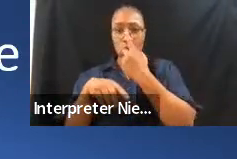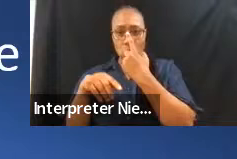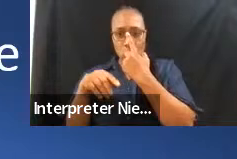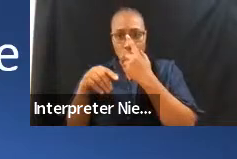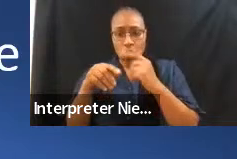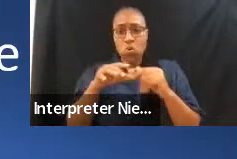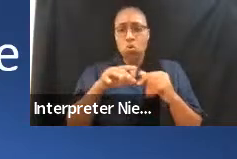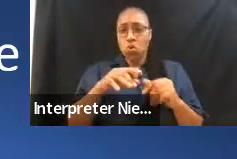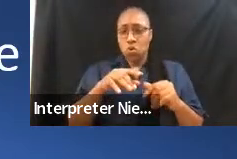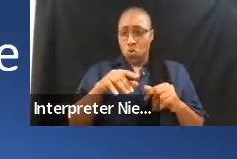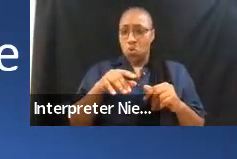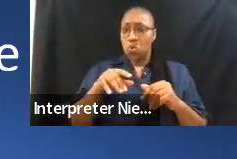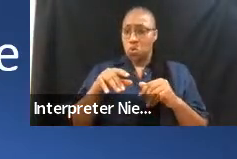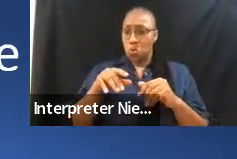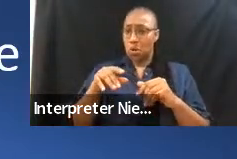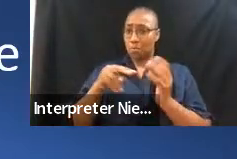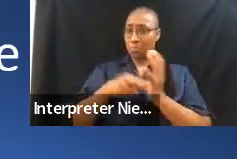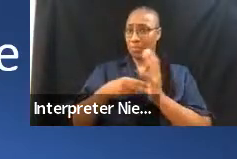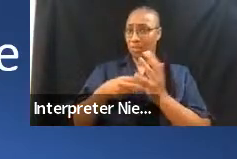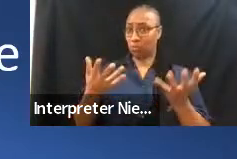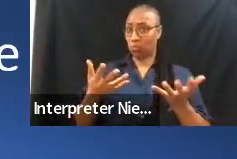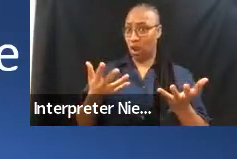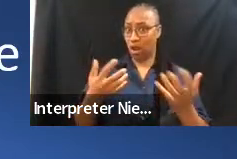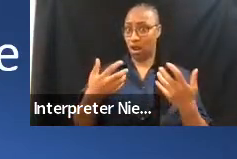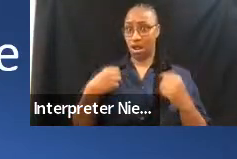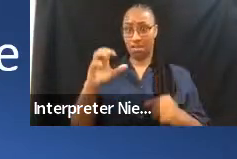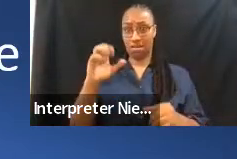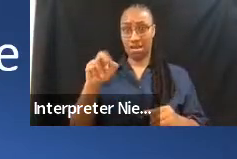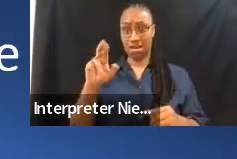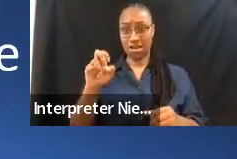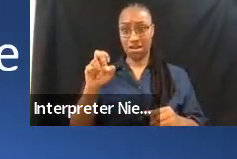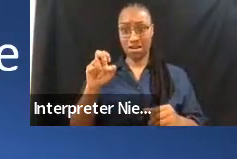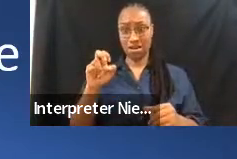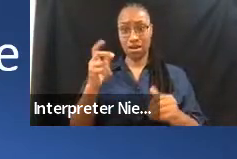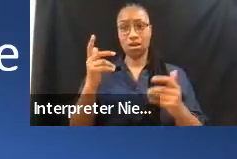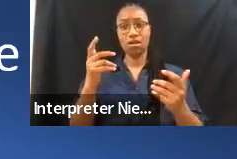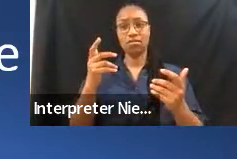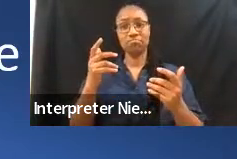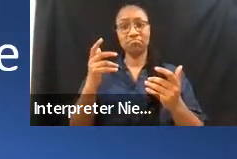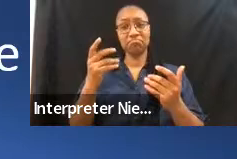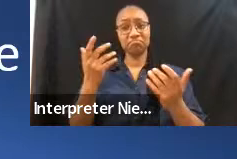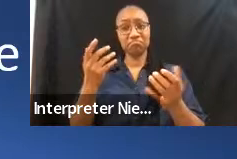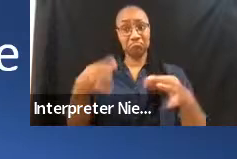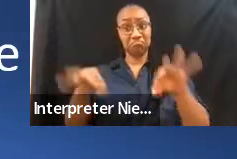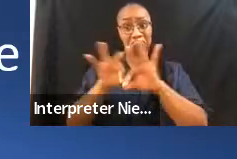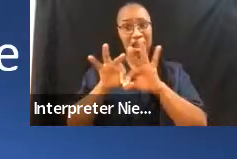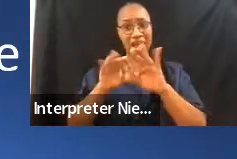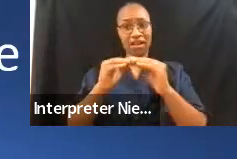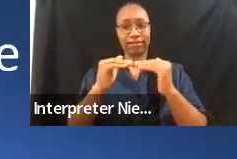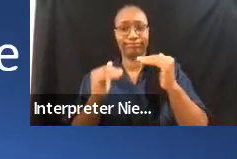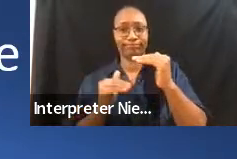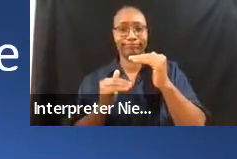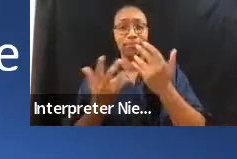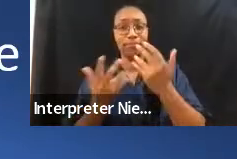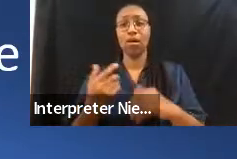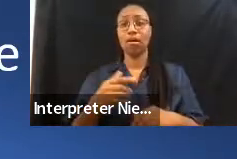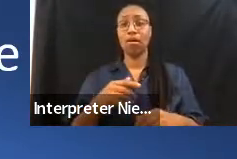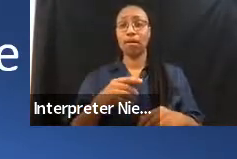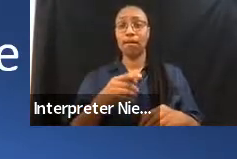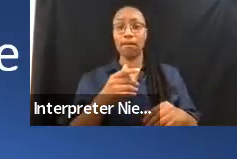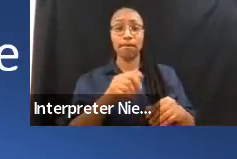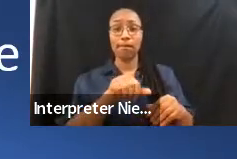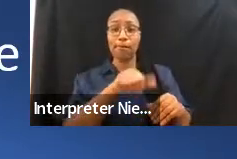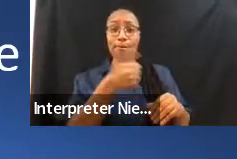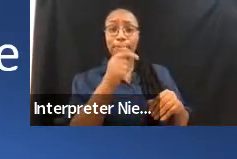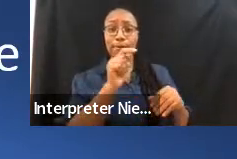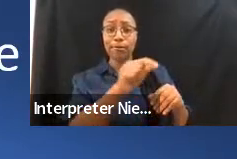inequitable healthcare and even denial of care in 5 areas: organ transplants, access to suicide